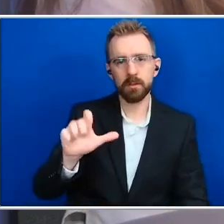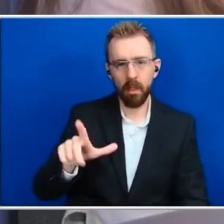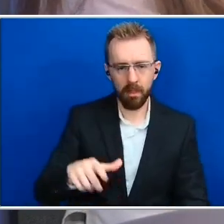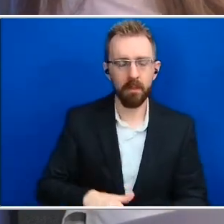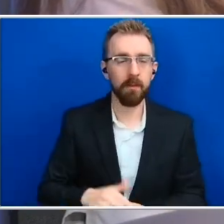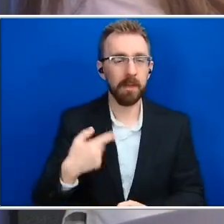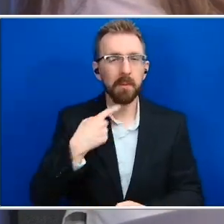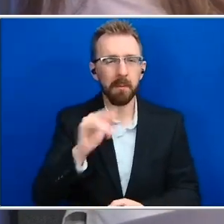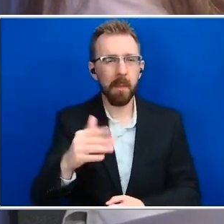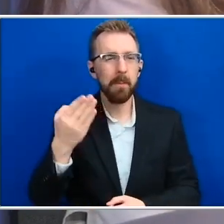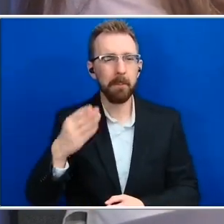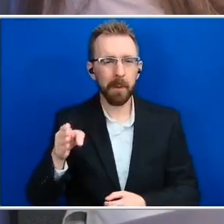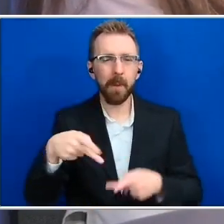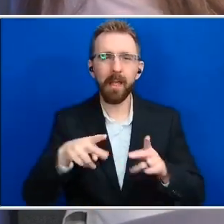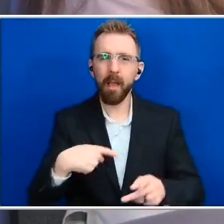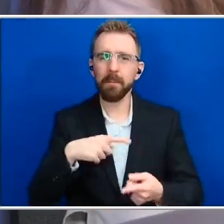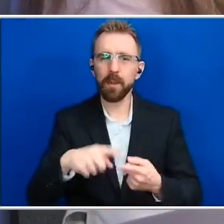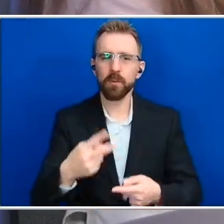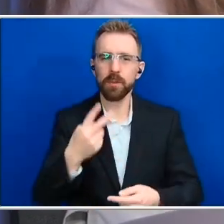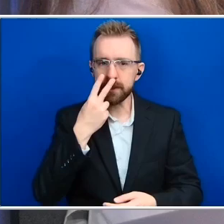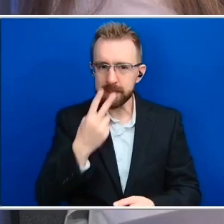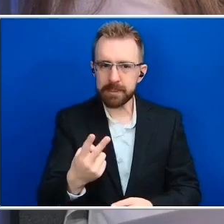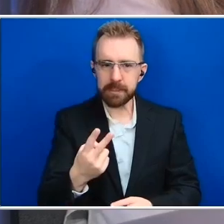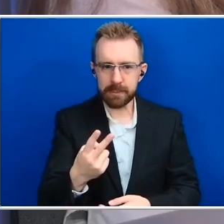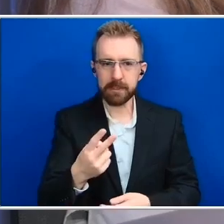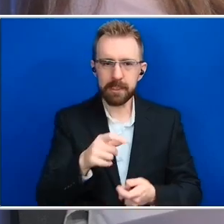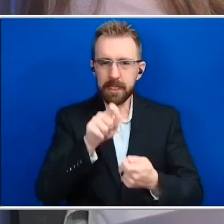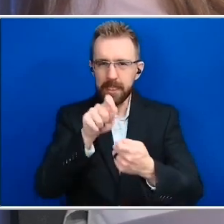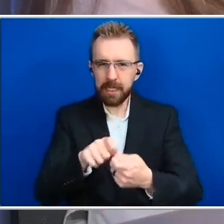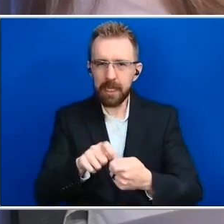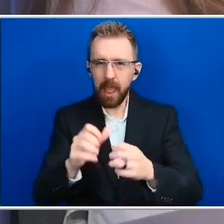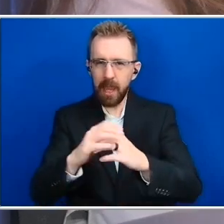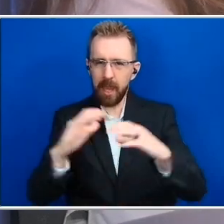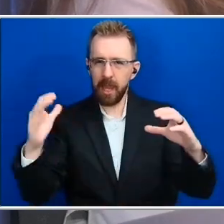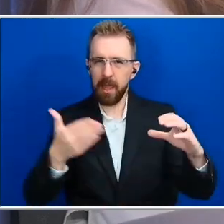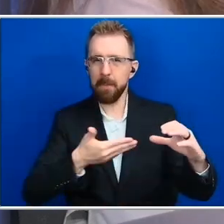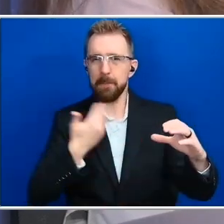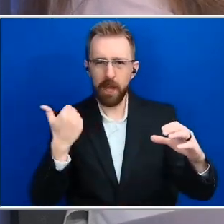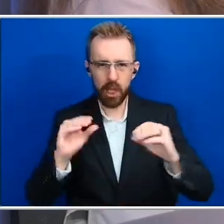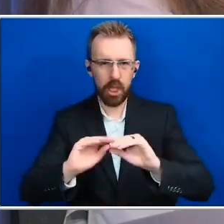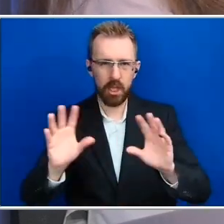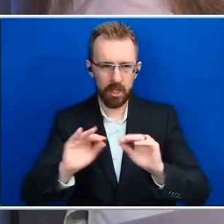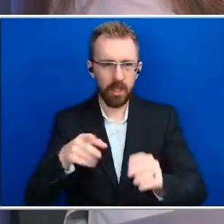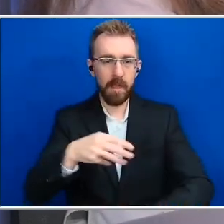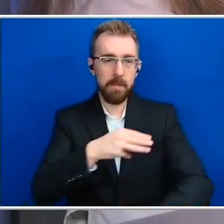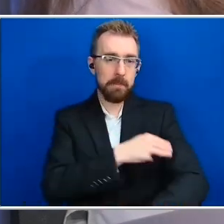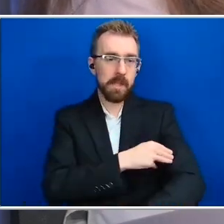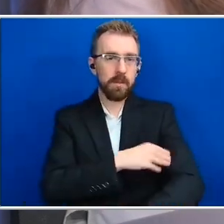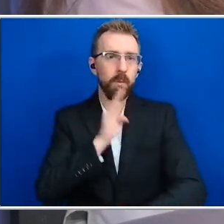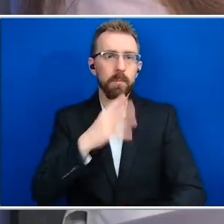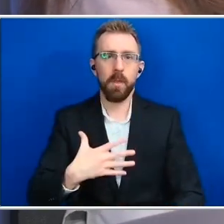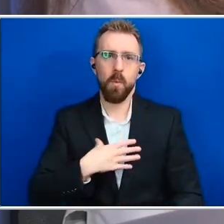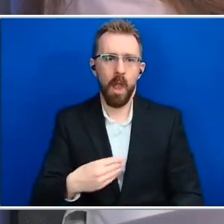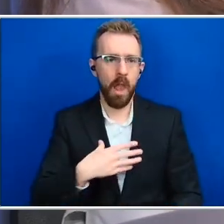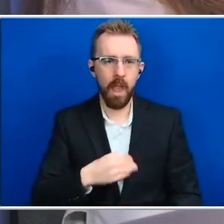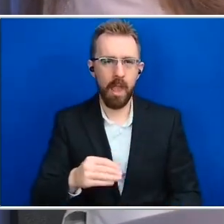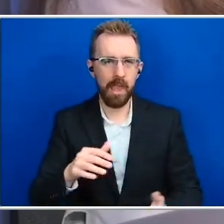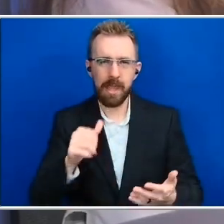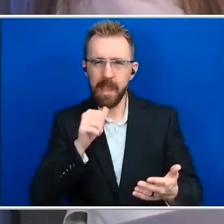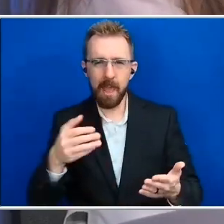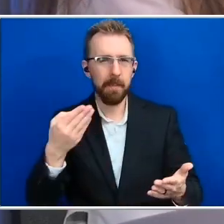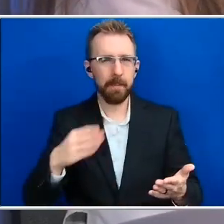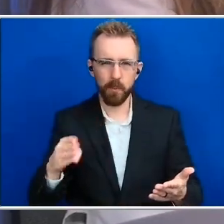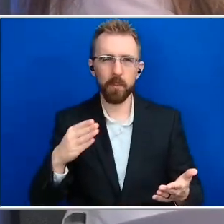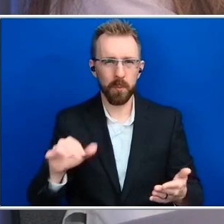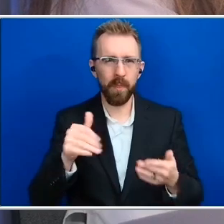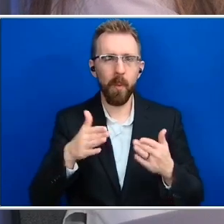me to see the details better, because the muscle layer would be whitish, doesn't get the bluish. That way I know that